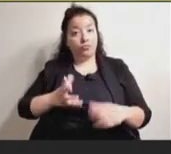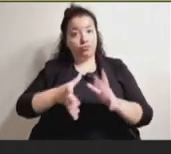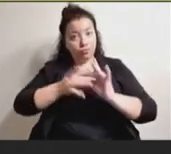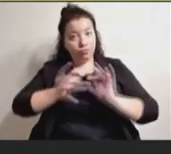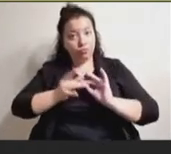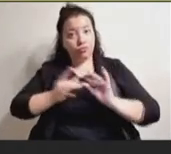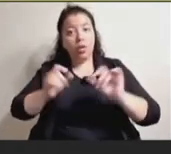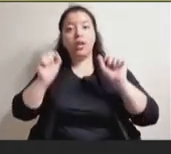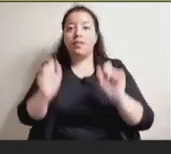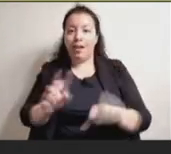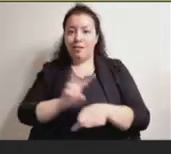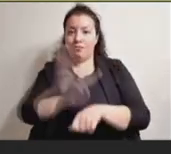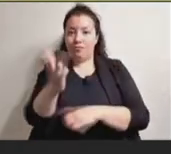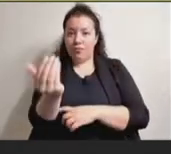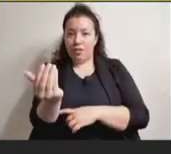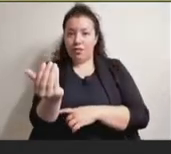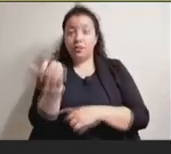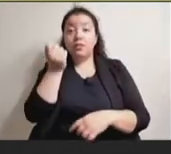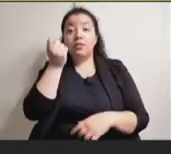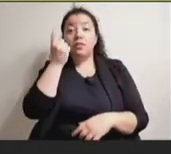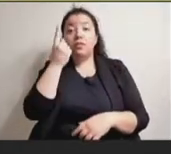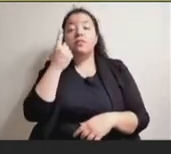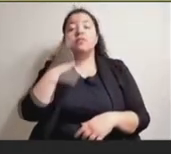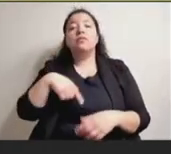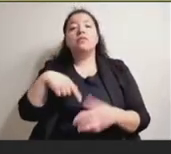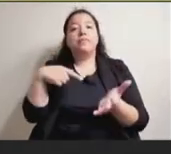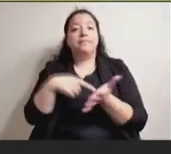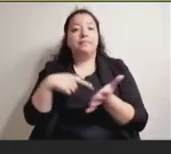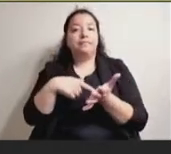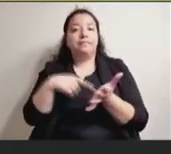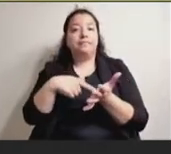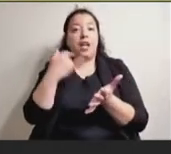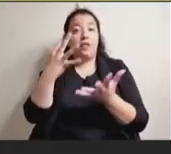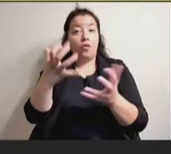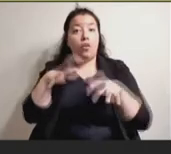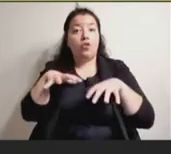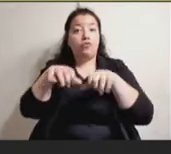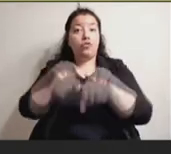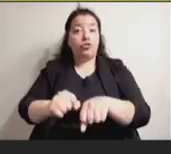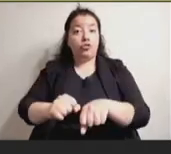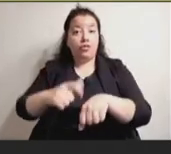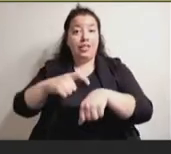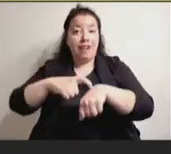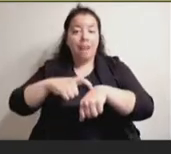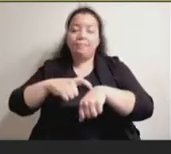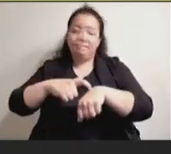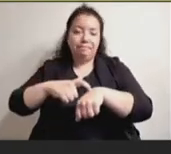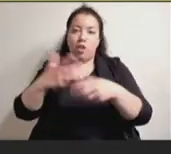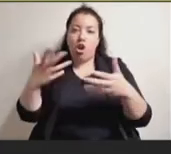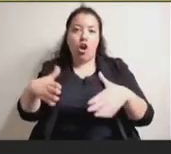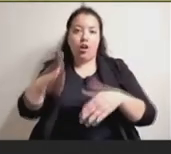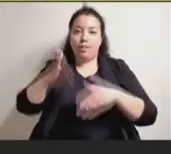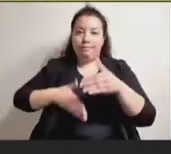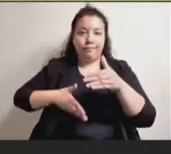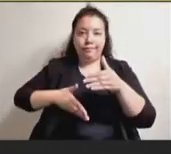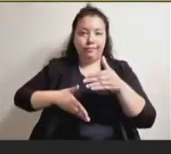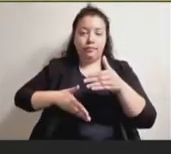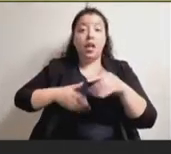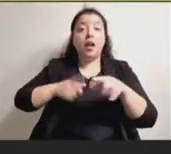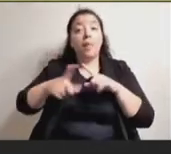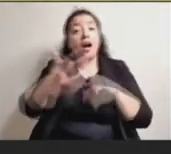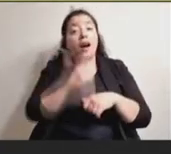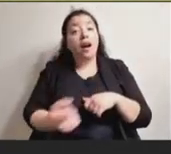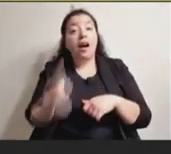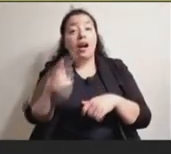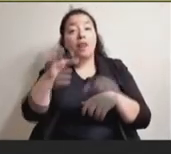The deadline for requesting a space for public comment during this meeting has passed. However, anyone can submit a written comment up to three